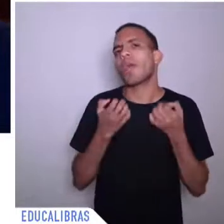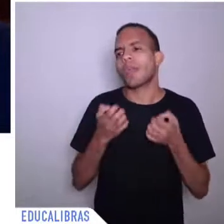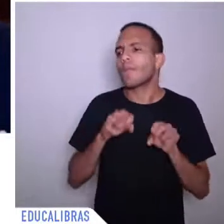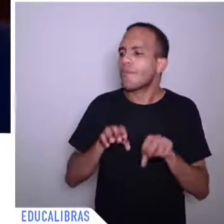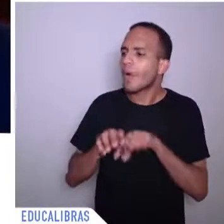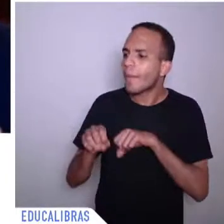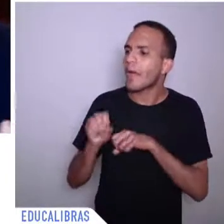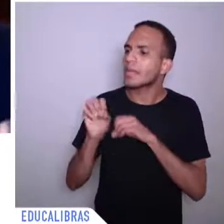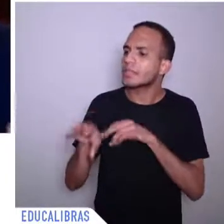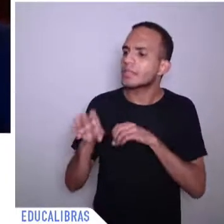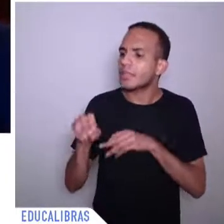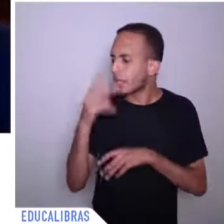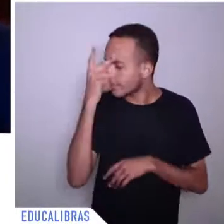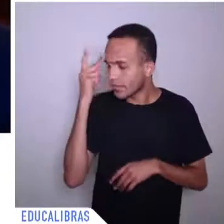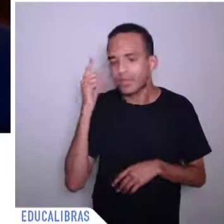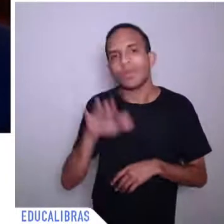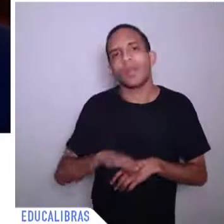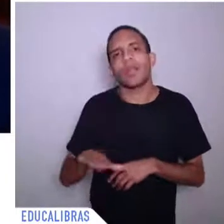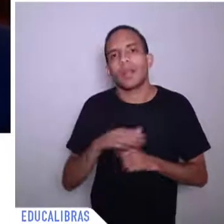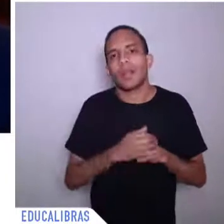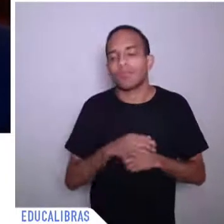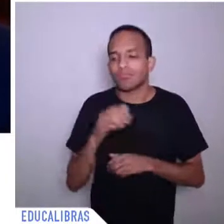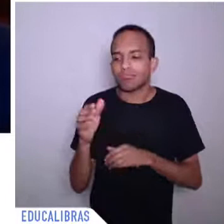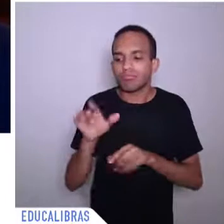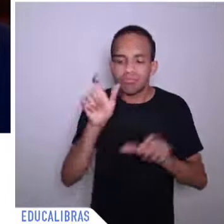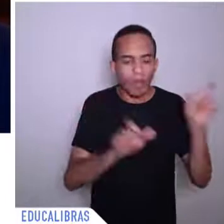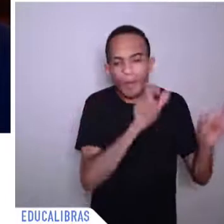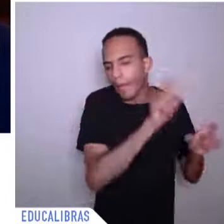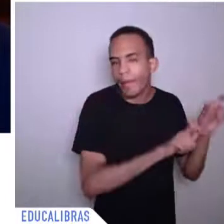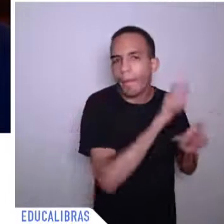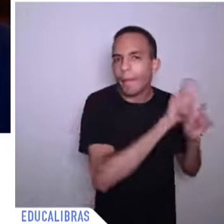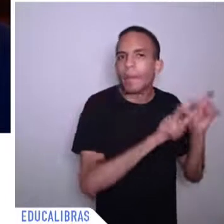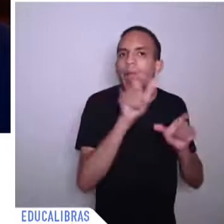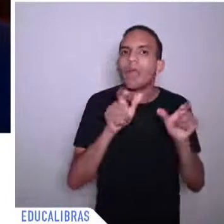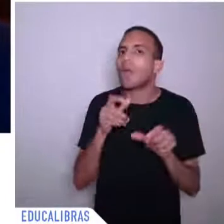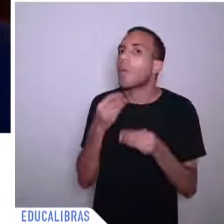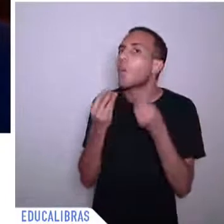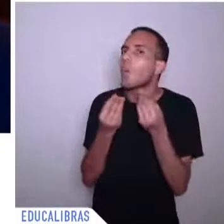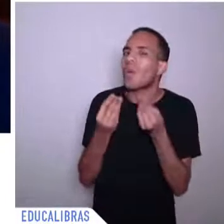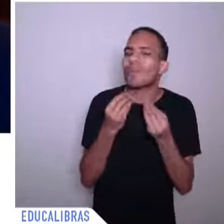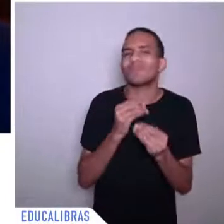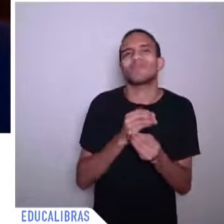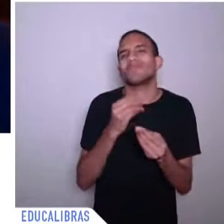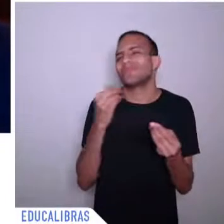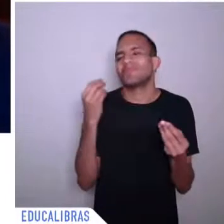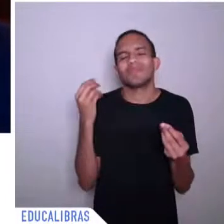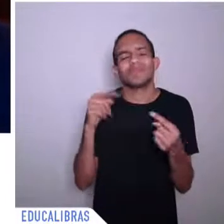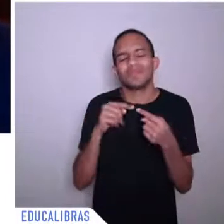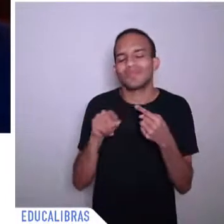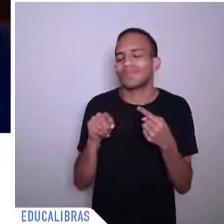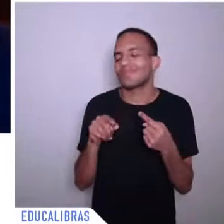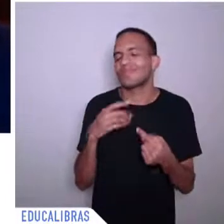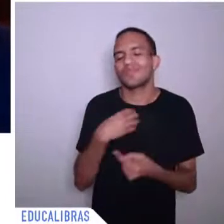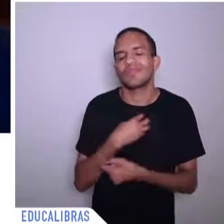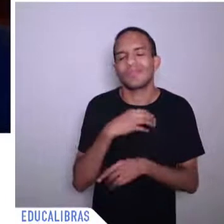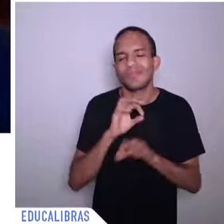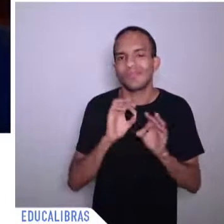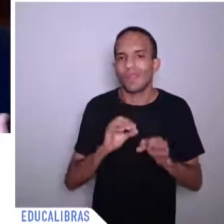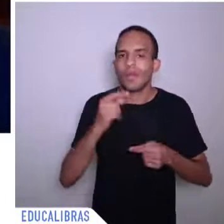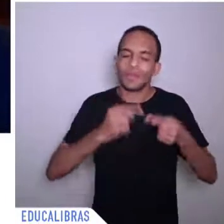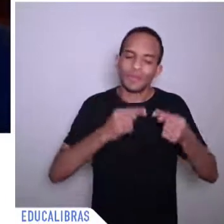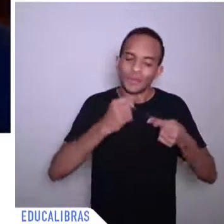16, how can we form, train, teach these people? And the way we do it is just